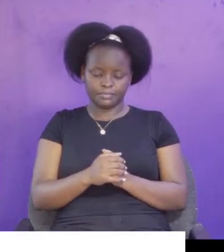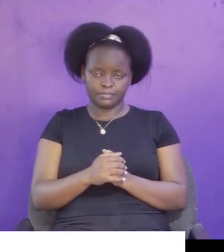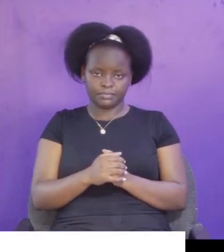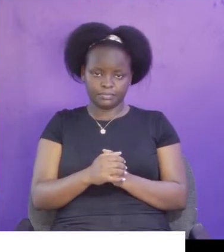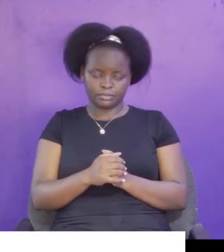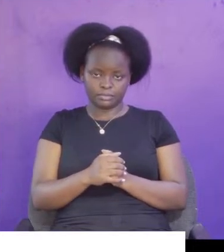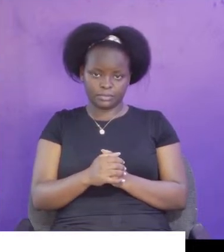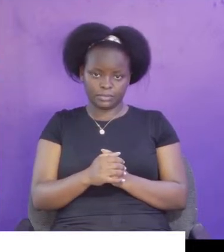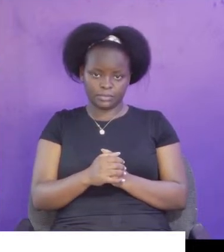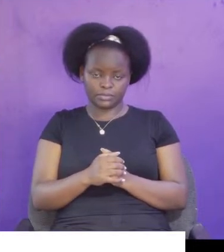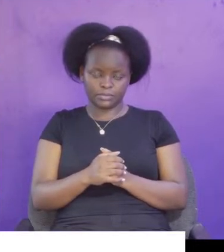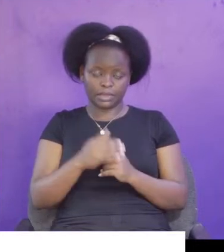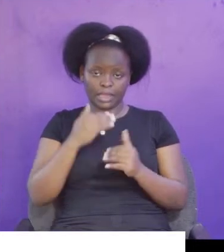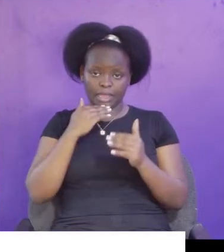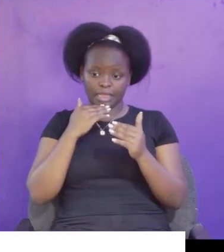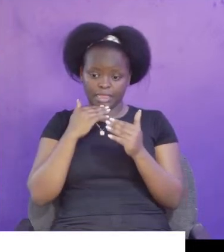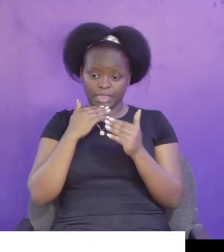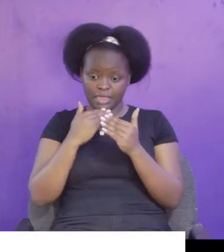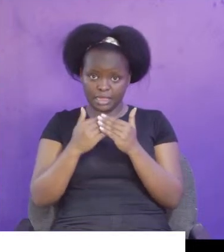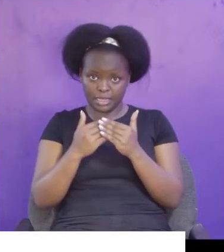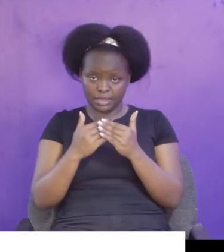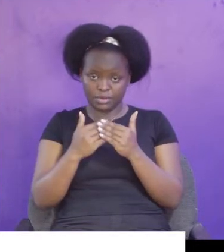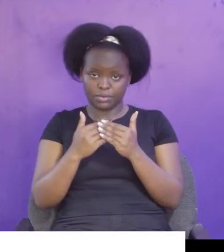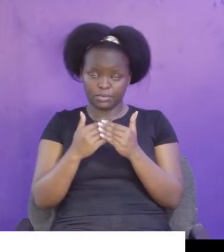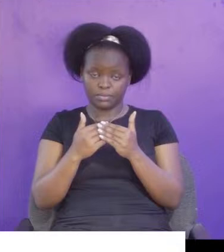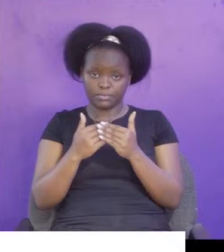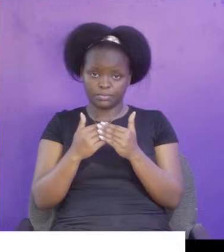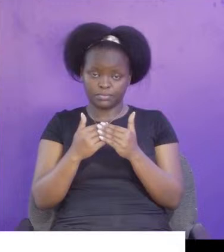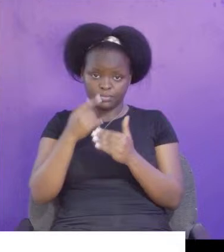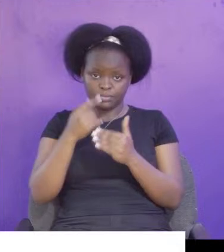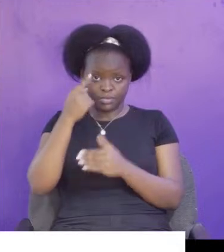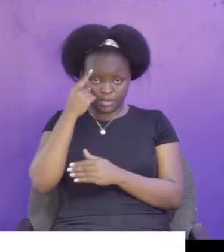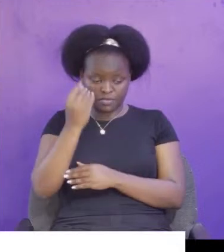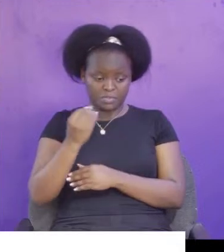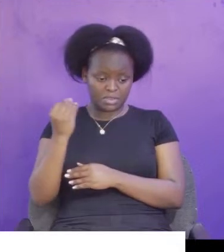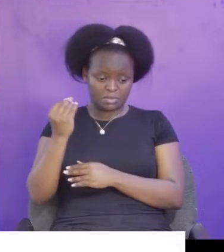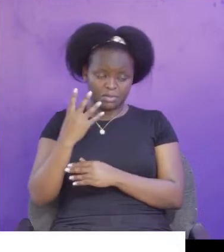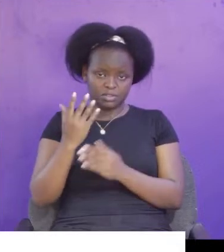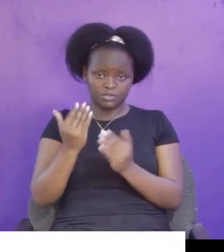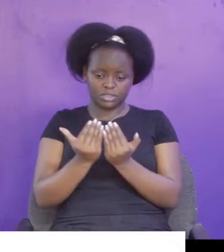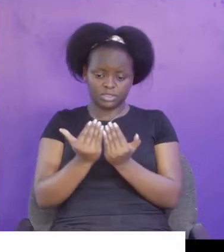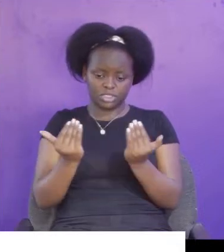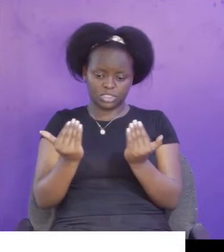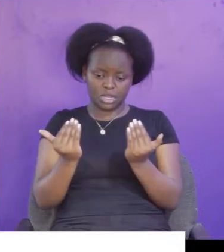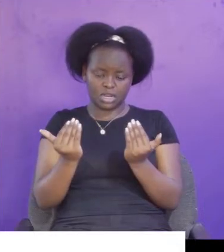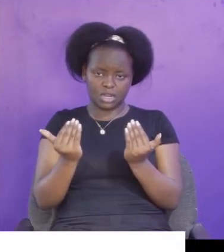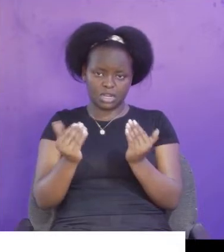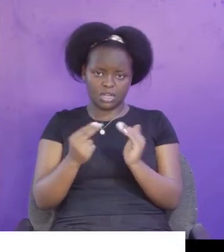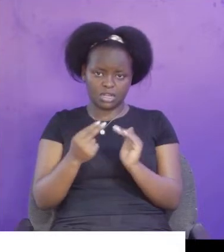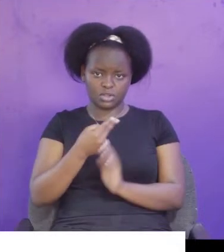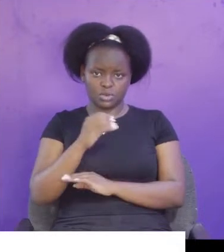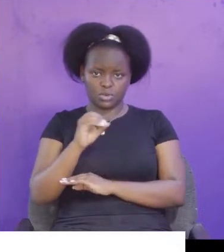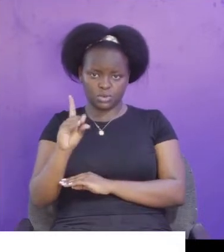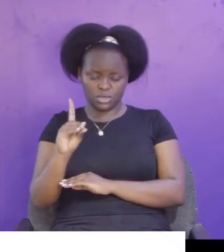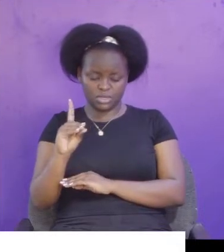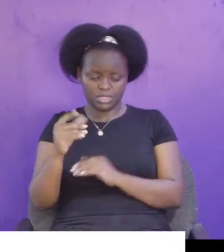Thank you for the beautiful childhood that through the challenging